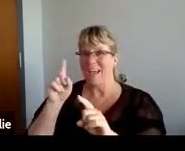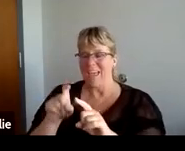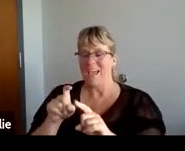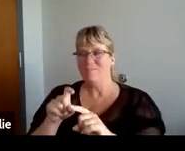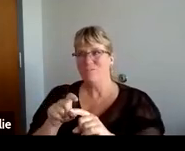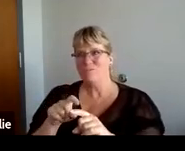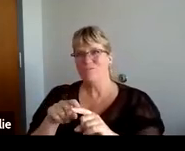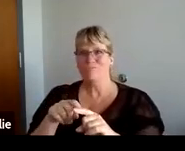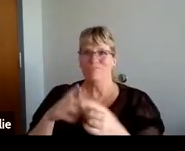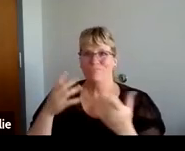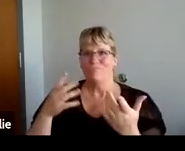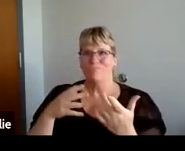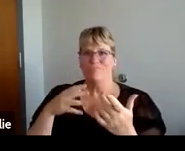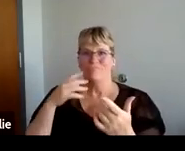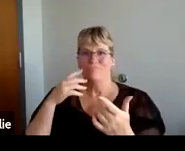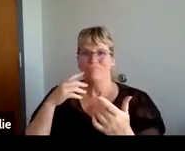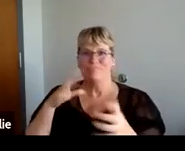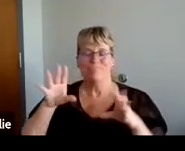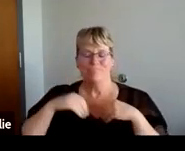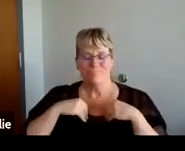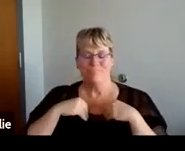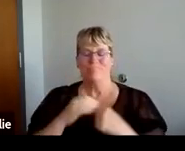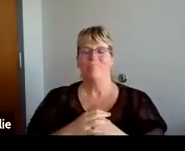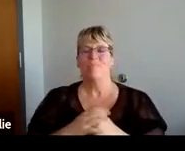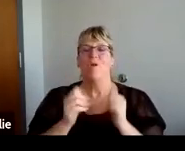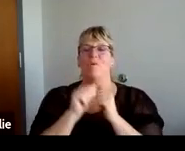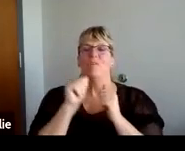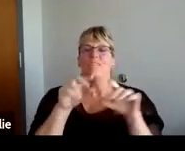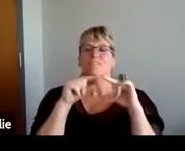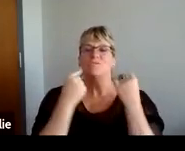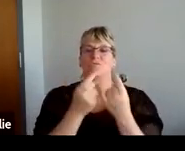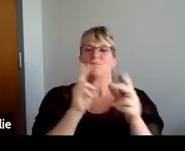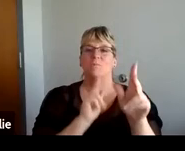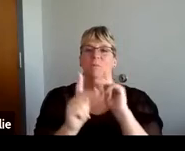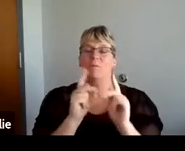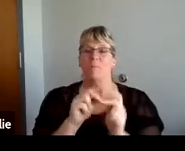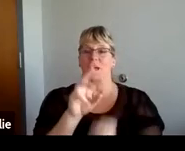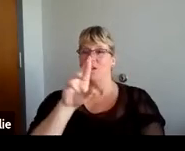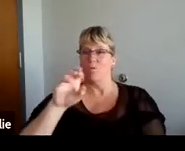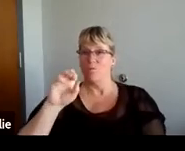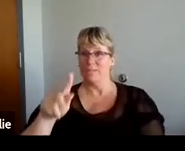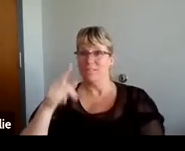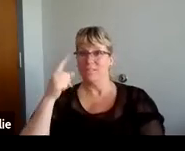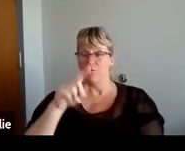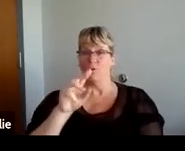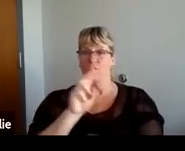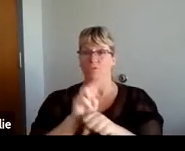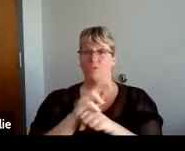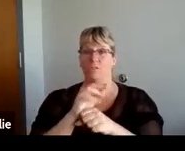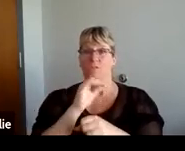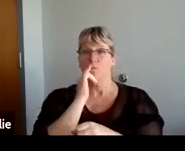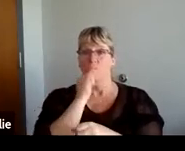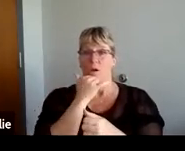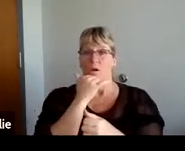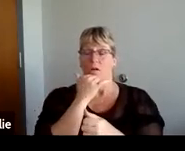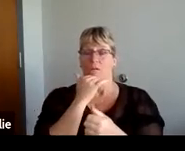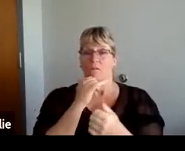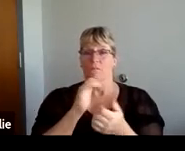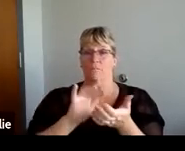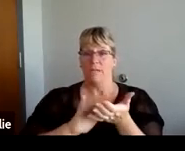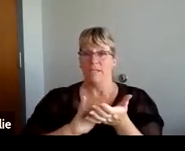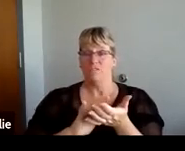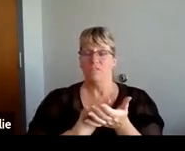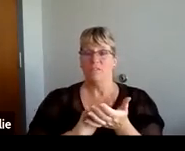grips with that reality. Other things that lead this population to be at risk for substance use disorders is that social